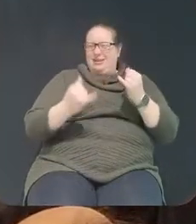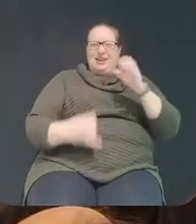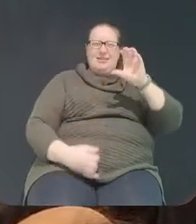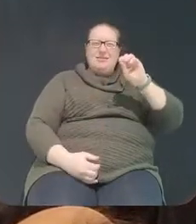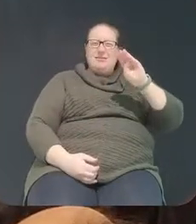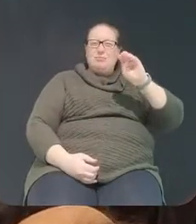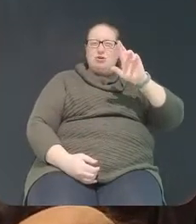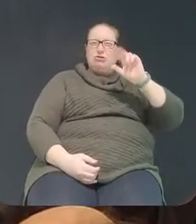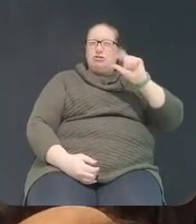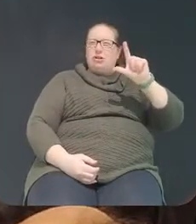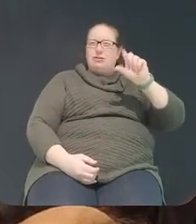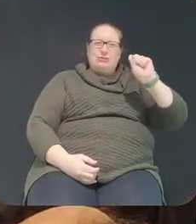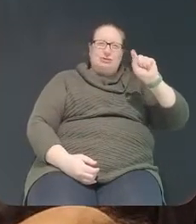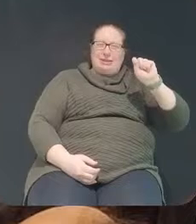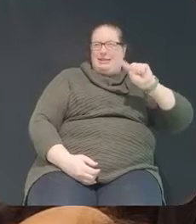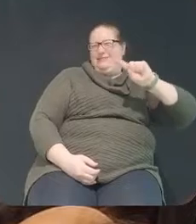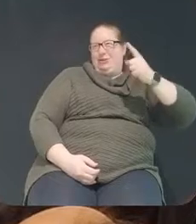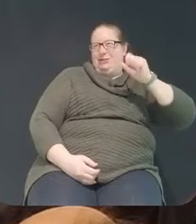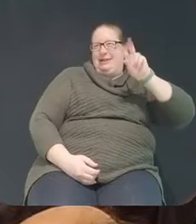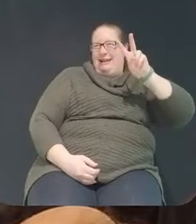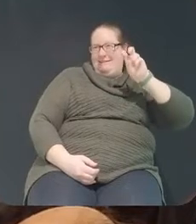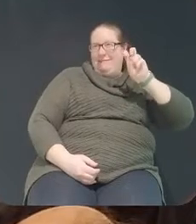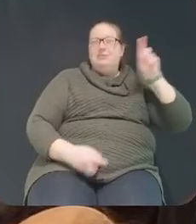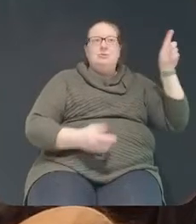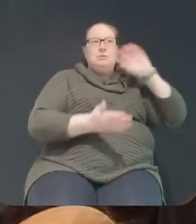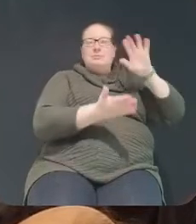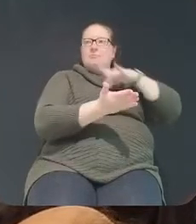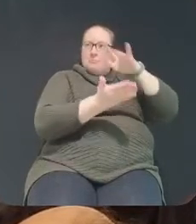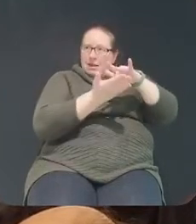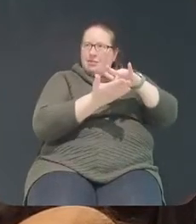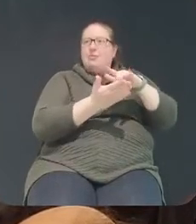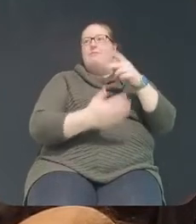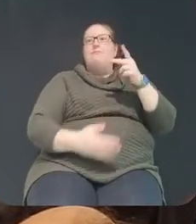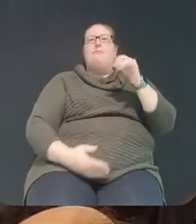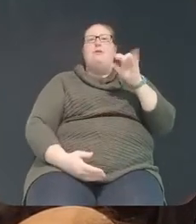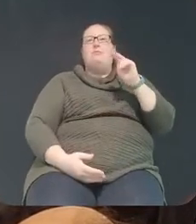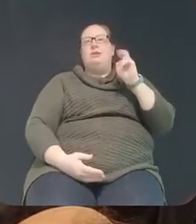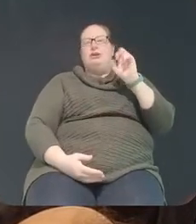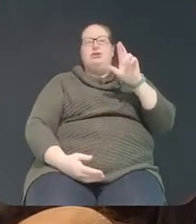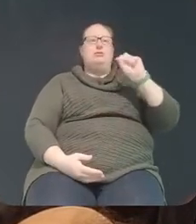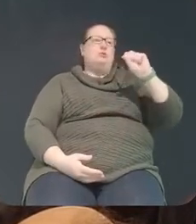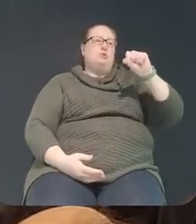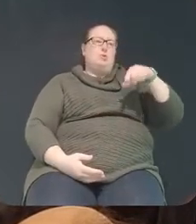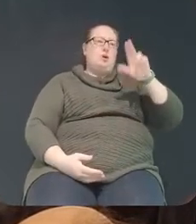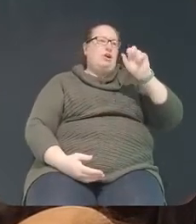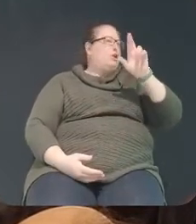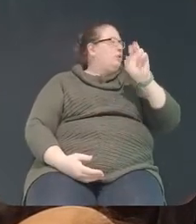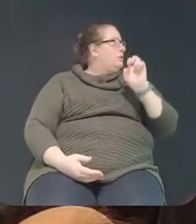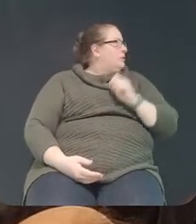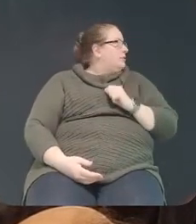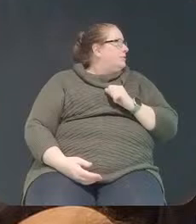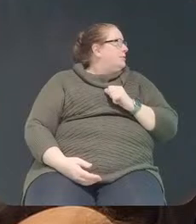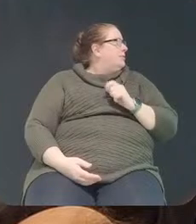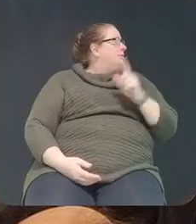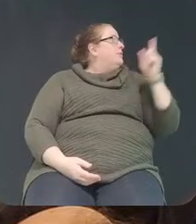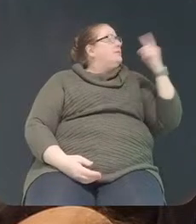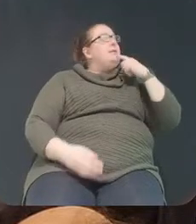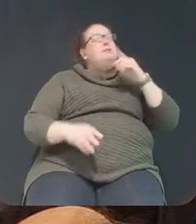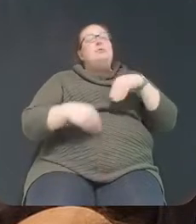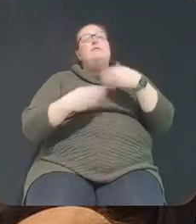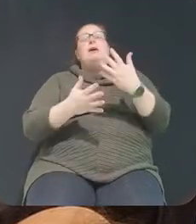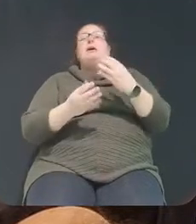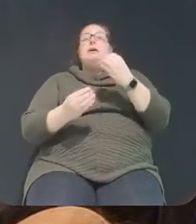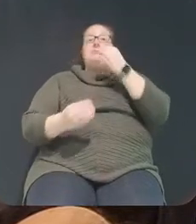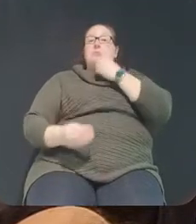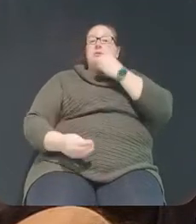is First Ave, so this is basically right in the middle of Pioneer Square. The mission describes itself as providing meals for the,